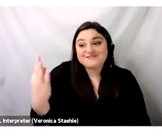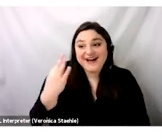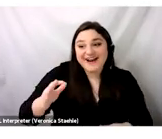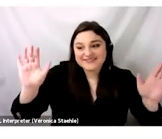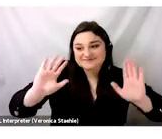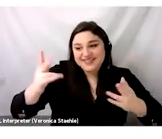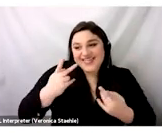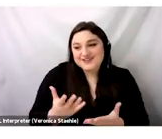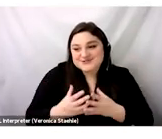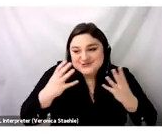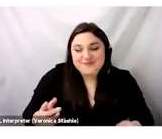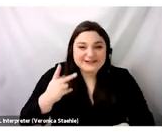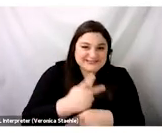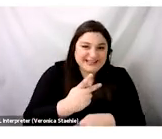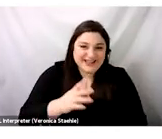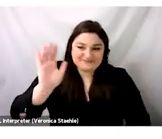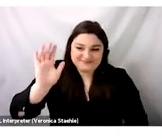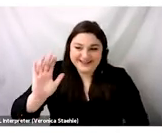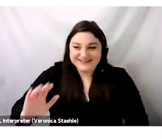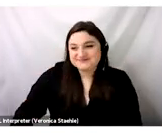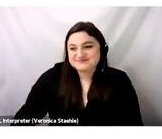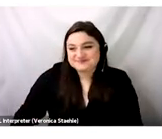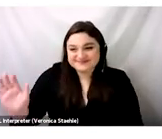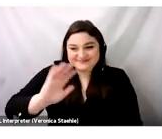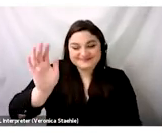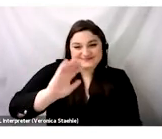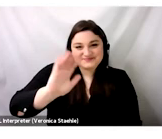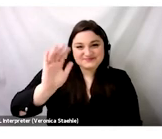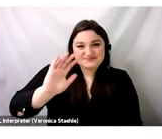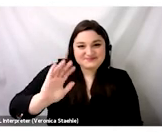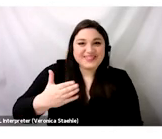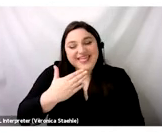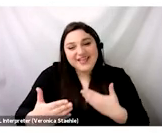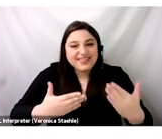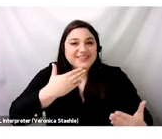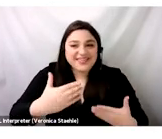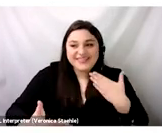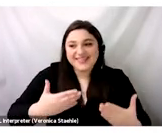you so much and take care. Yeah, thank you so much, everybody. Thank you.